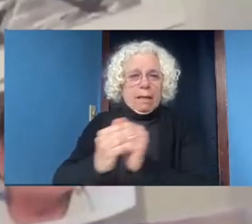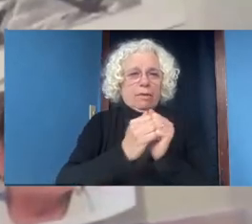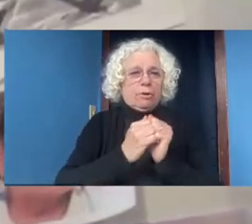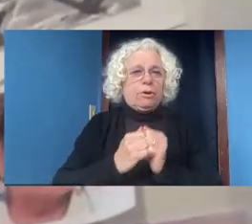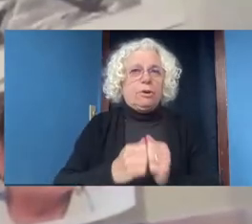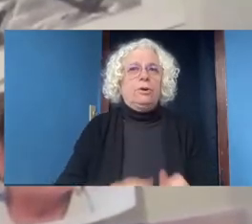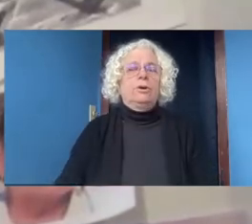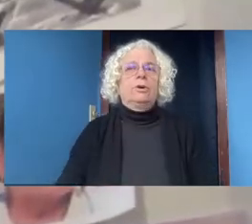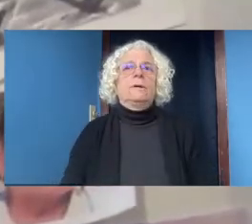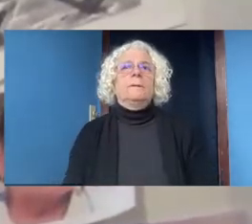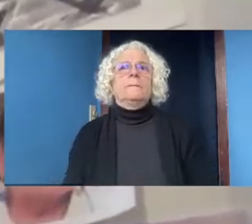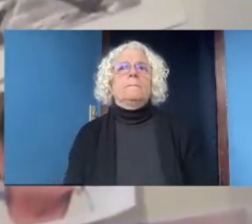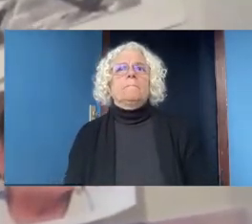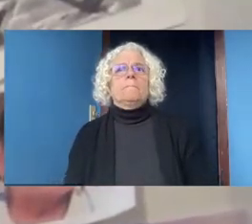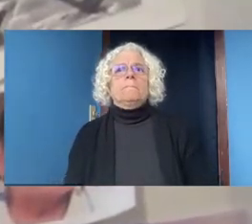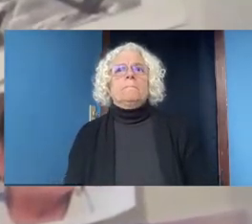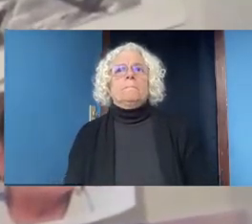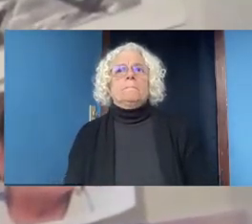Okay. All right.